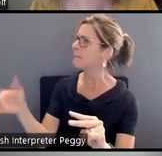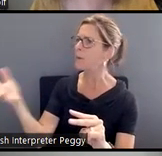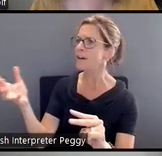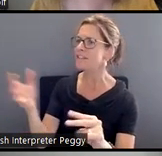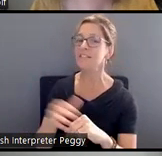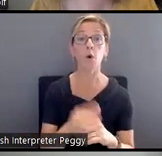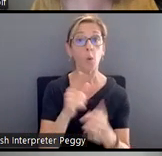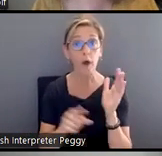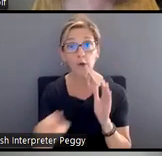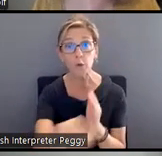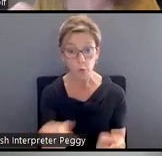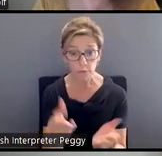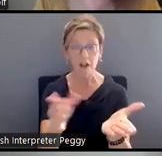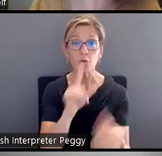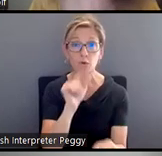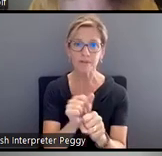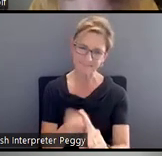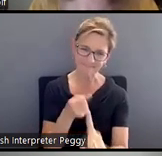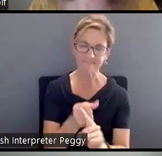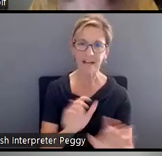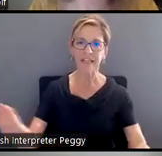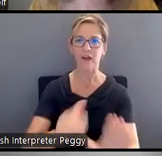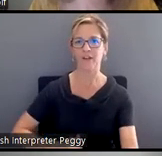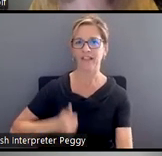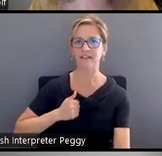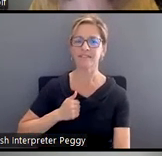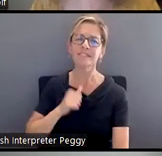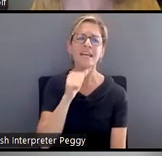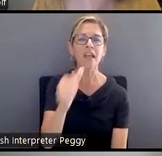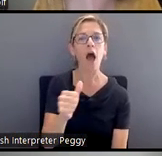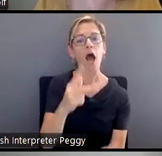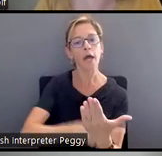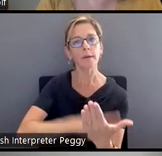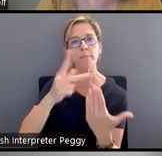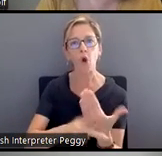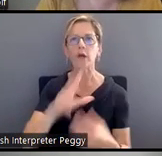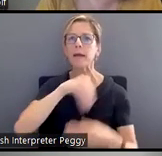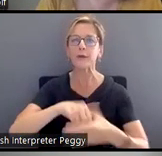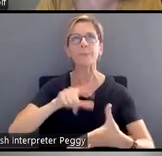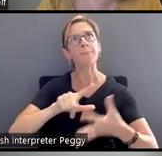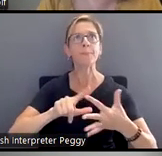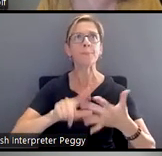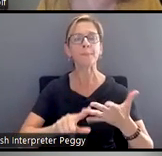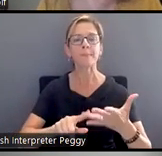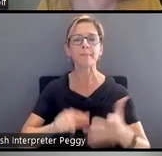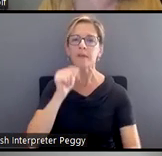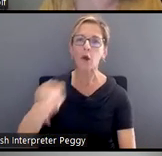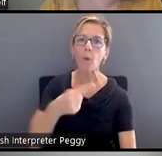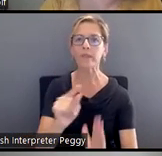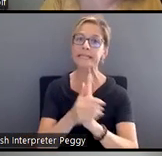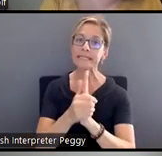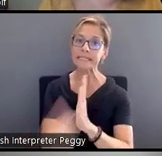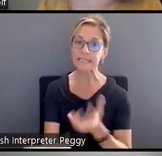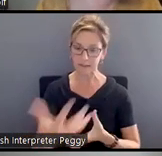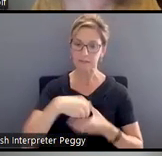the lives of your learners, not just by the program you deliver to them and the skills that they upgrade or the